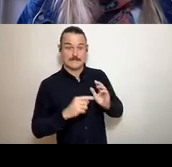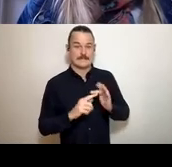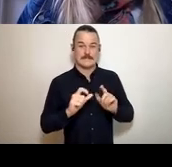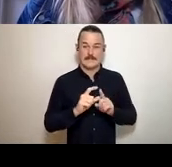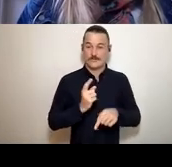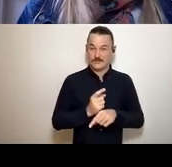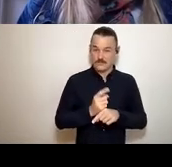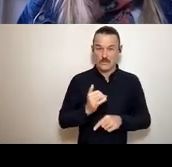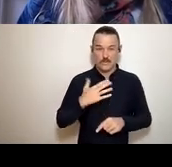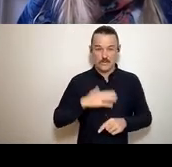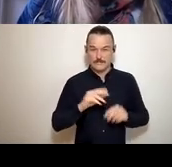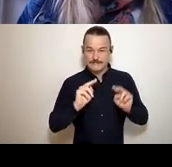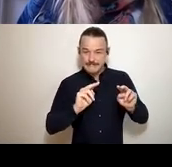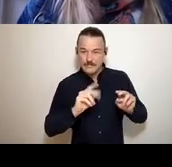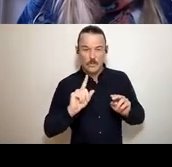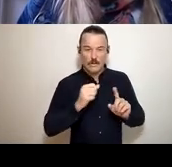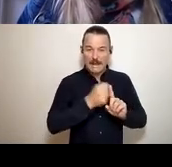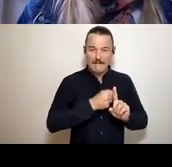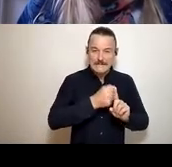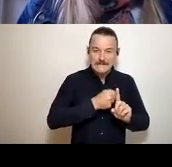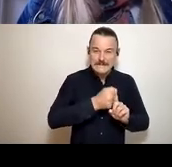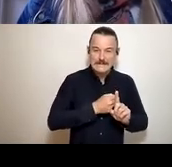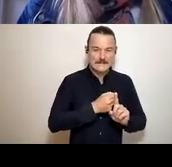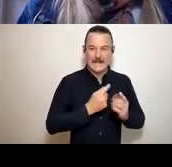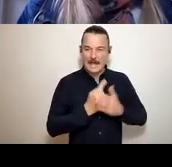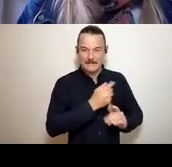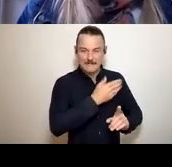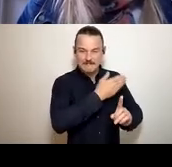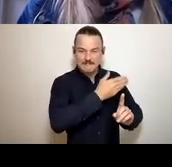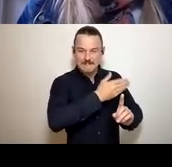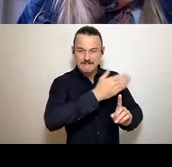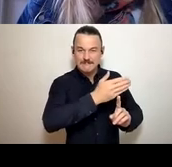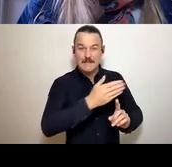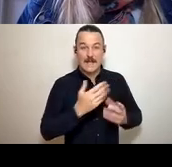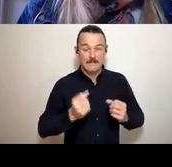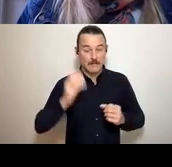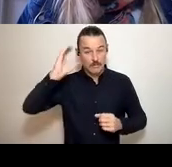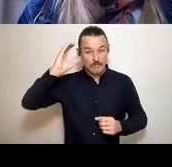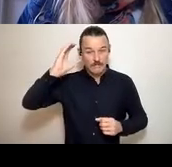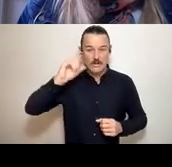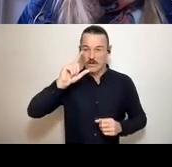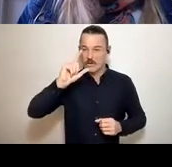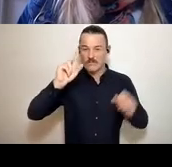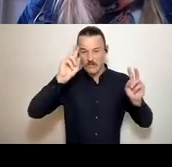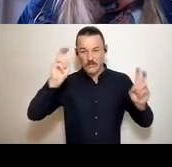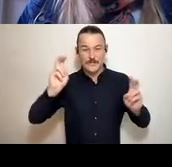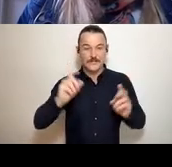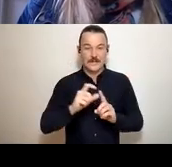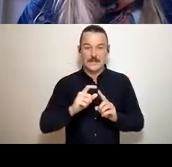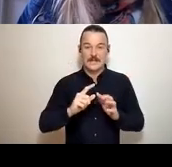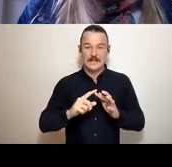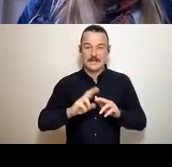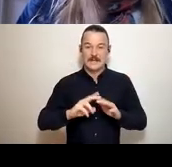work and activism that people with disability have been doing, there's a film called Defiant Lives. you can get your hands on that, that's a